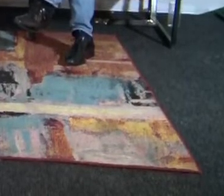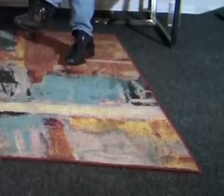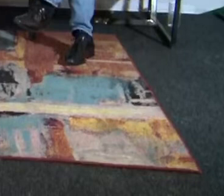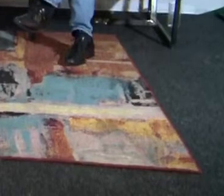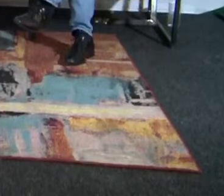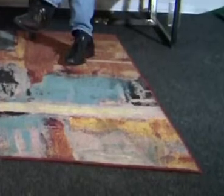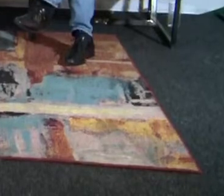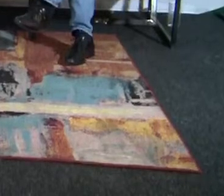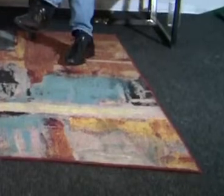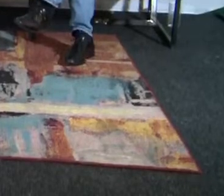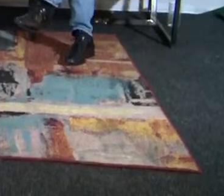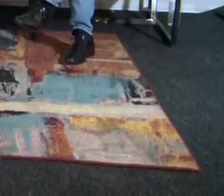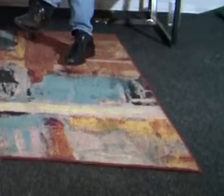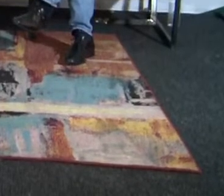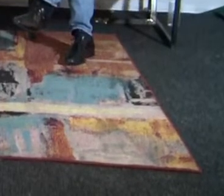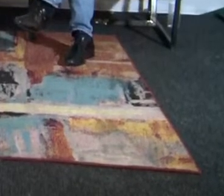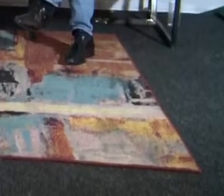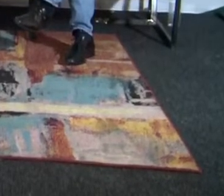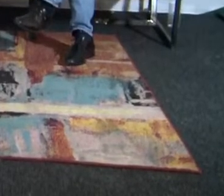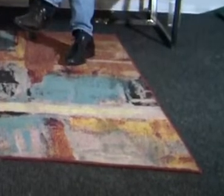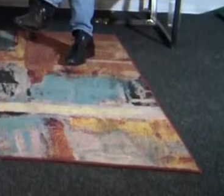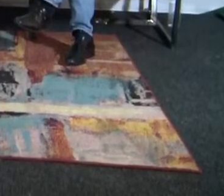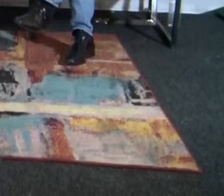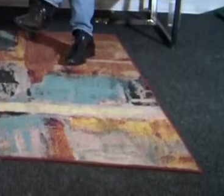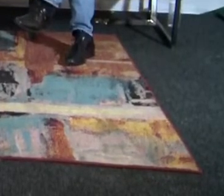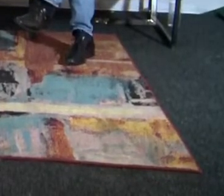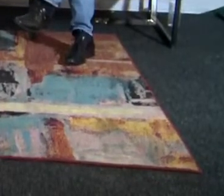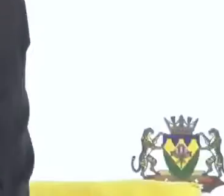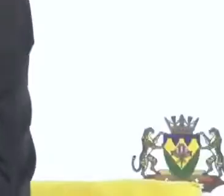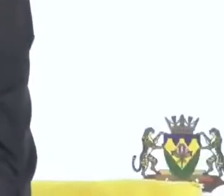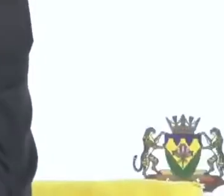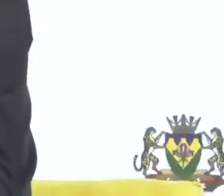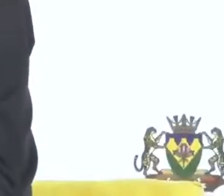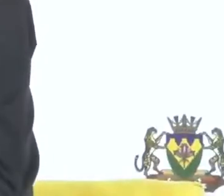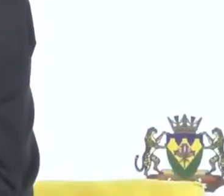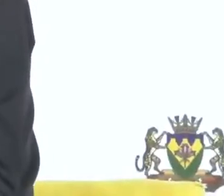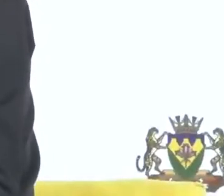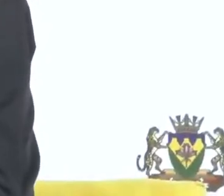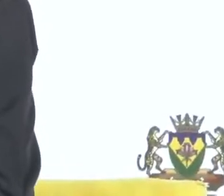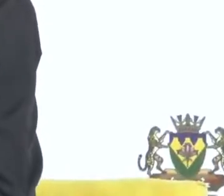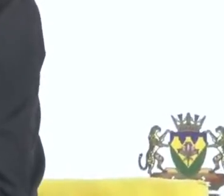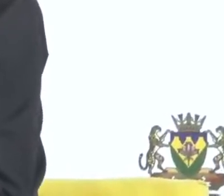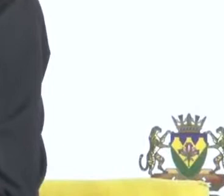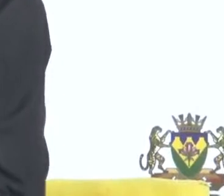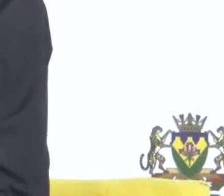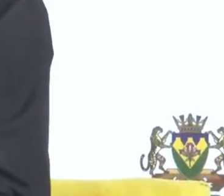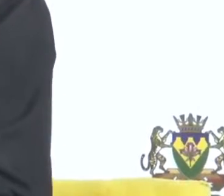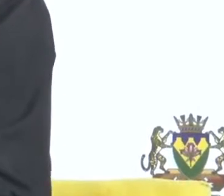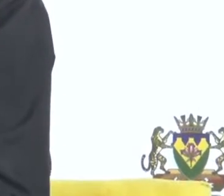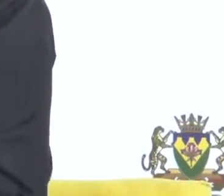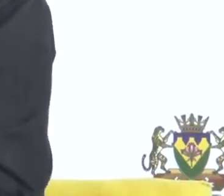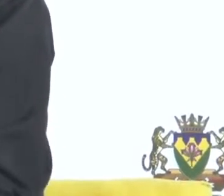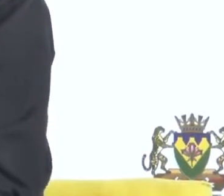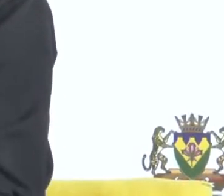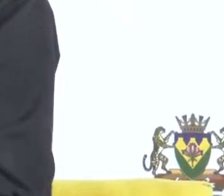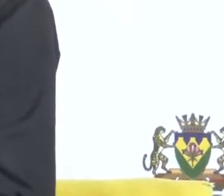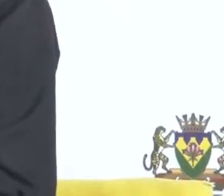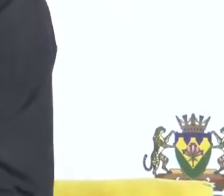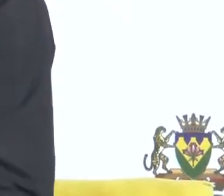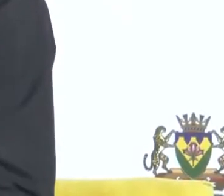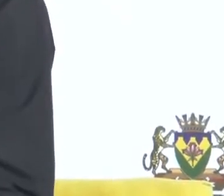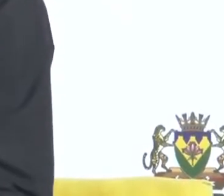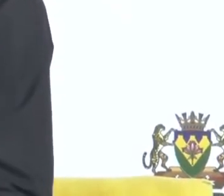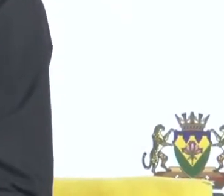before COVID-19. And with the heat of COVID-19, young people still struggling with, you know, job